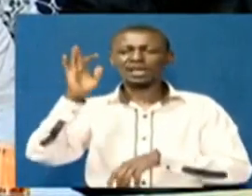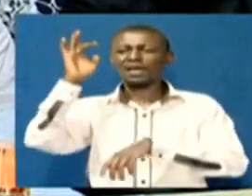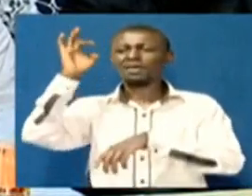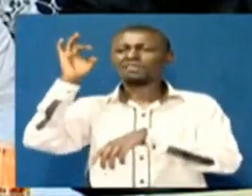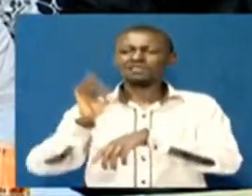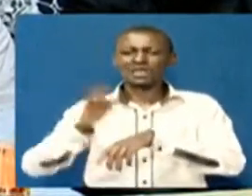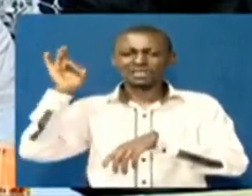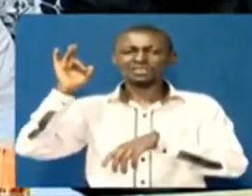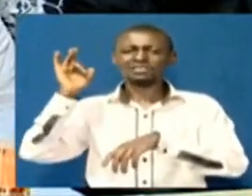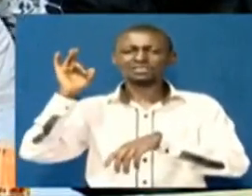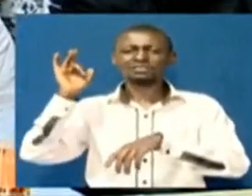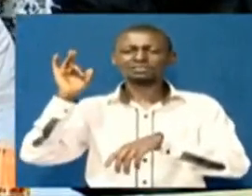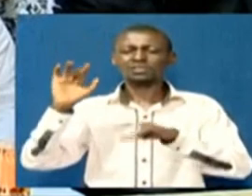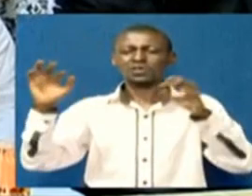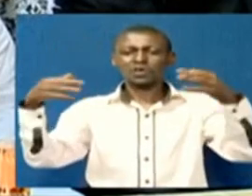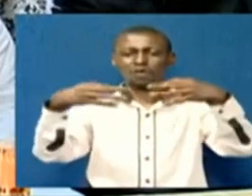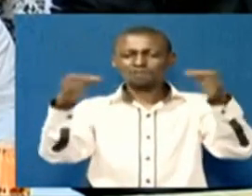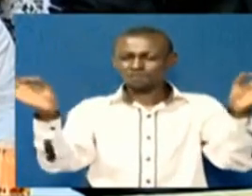of the thief.